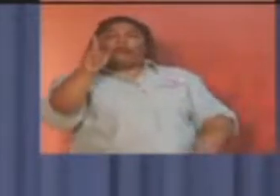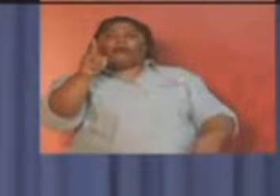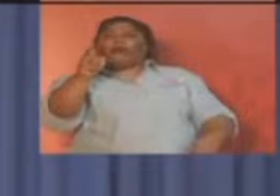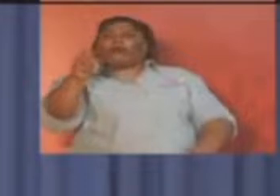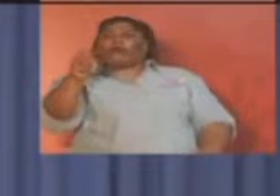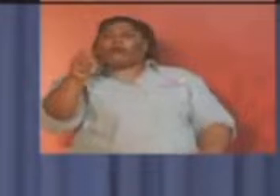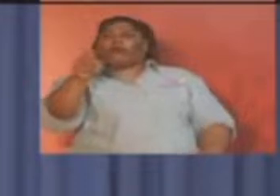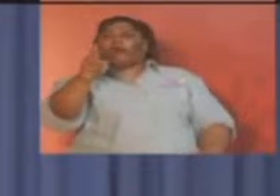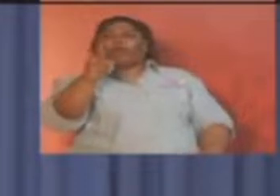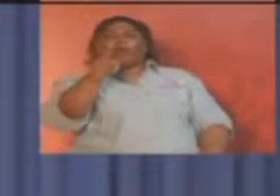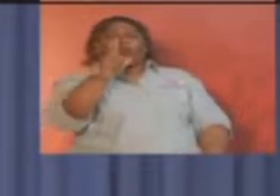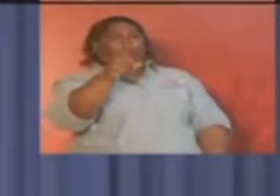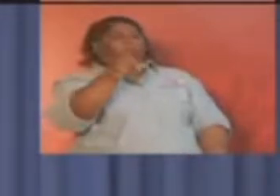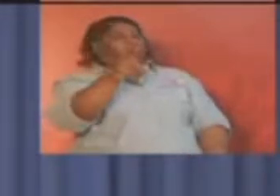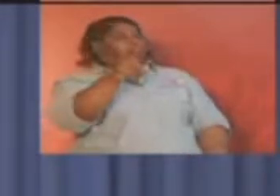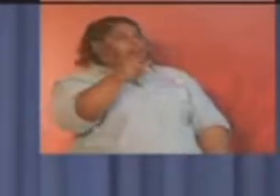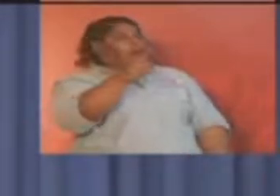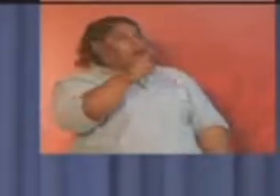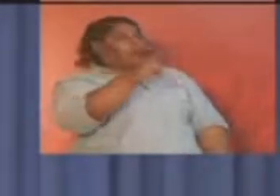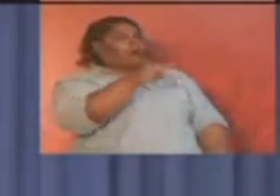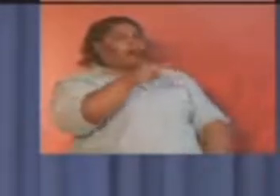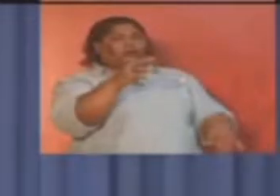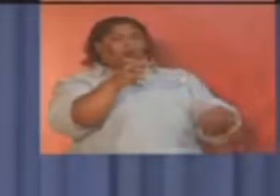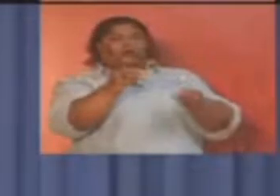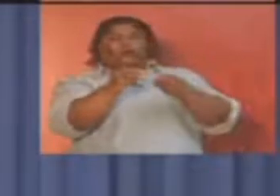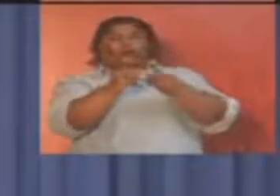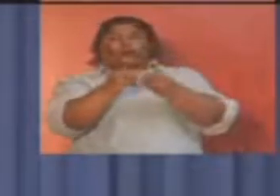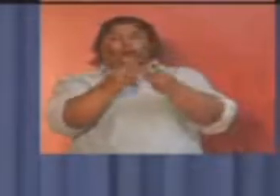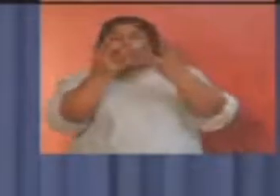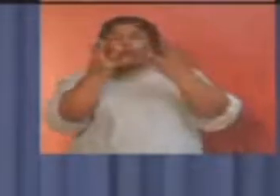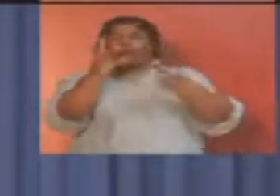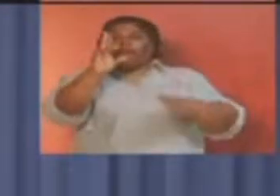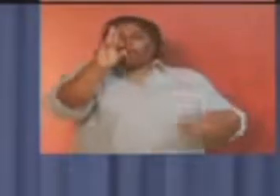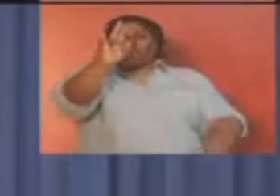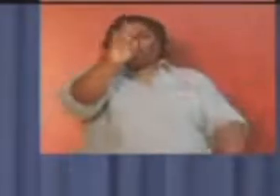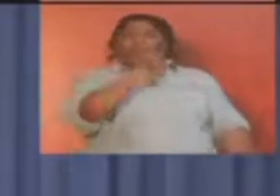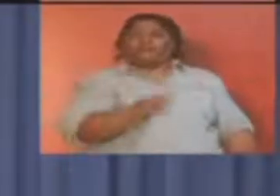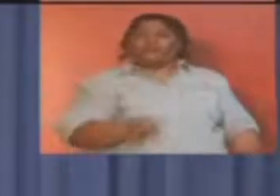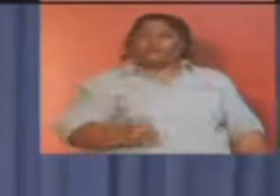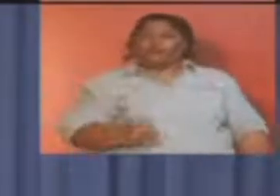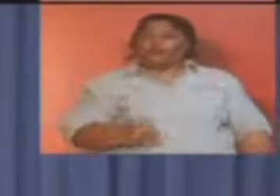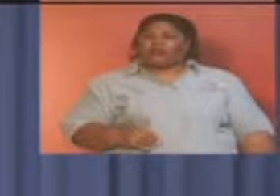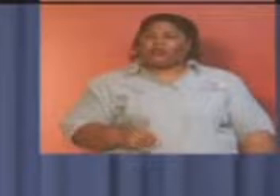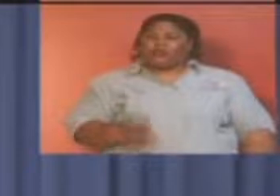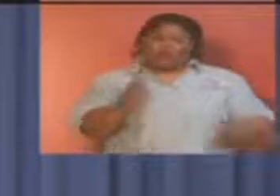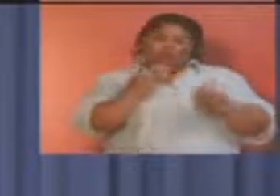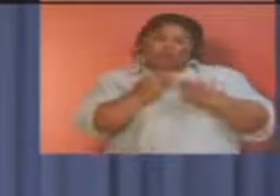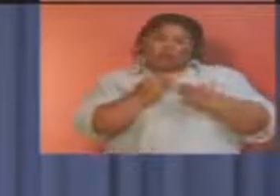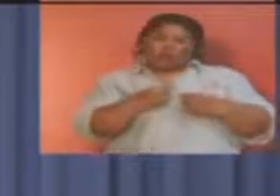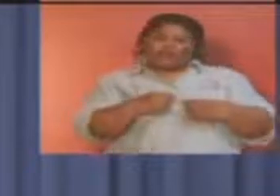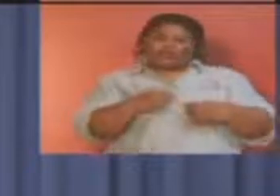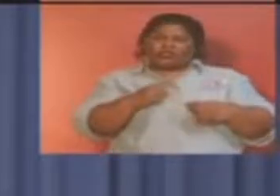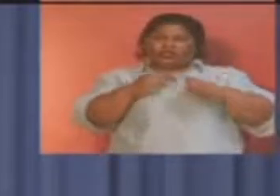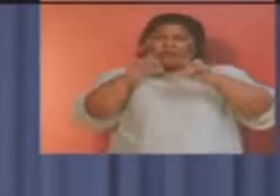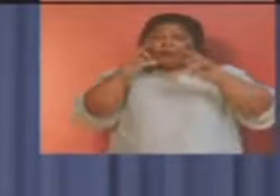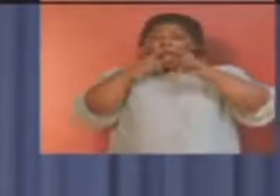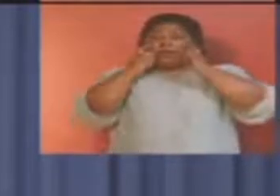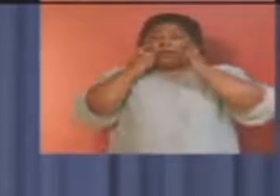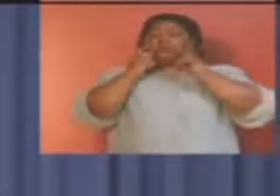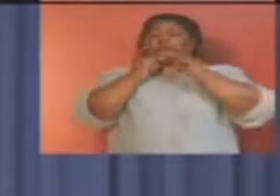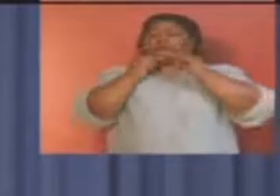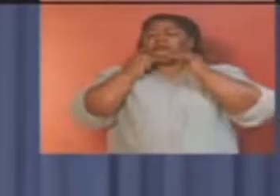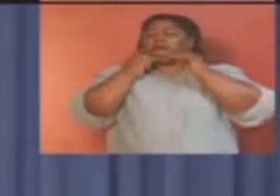mask. All mask under chin, conversation going on, and they were 1 foot apart. So that's what's been going on.